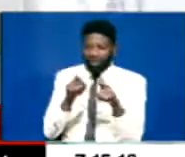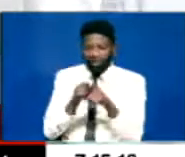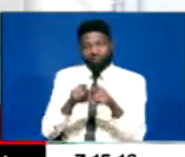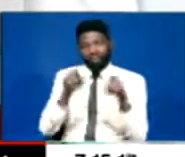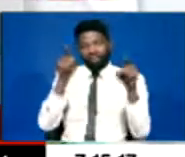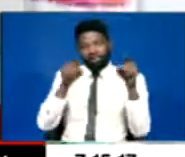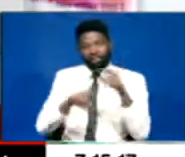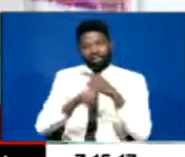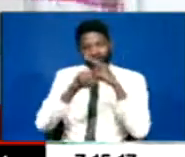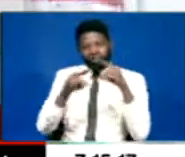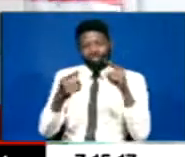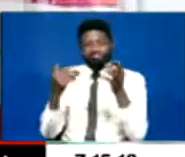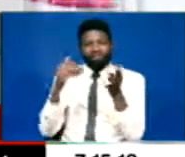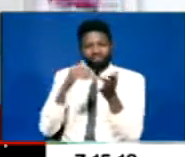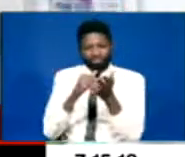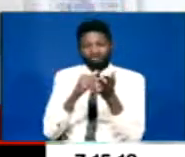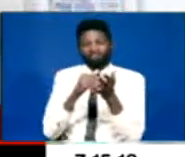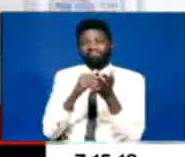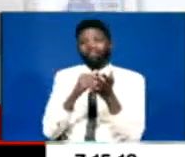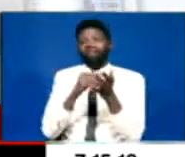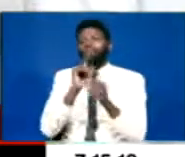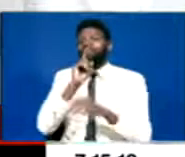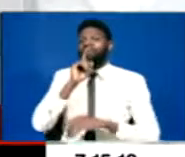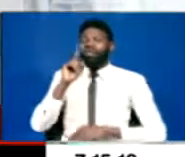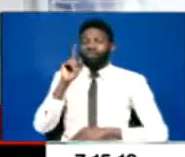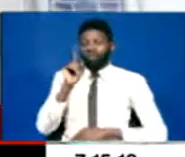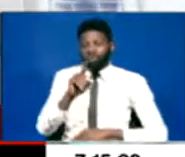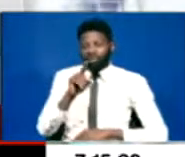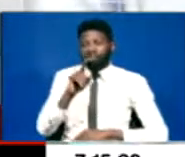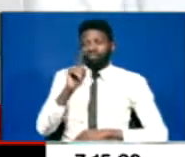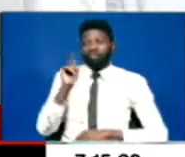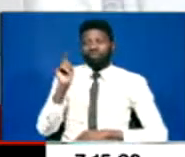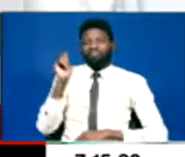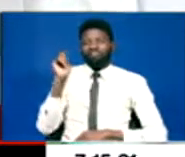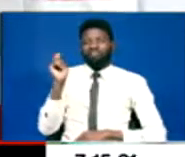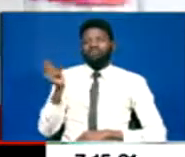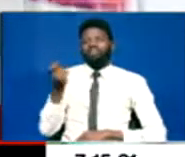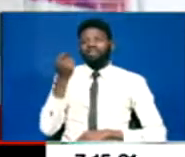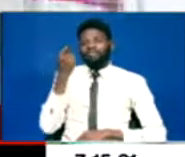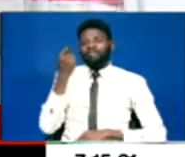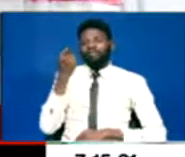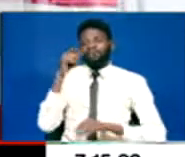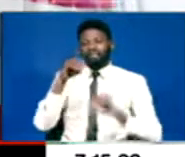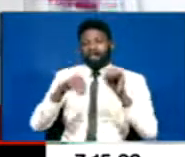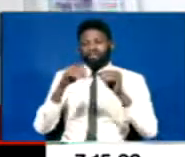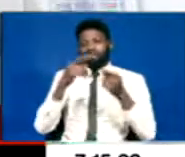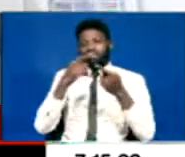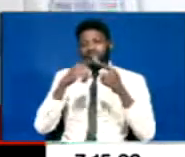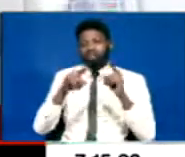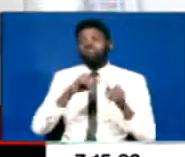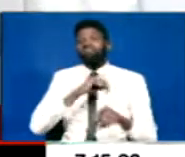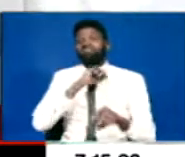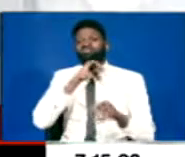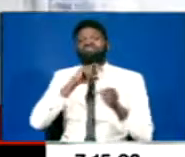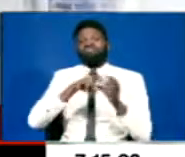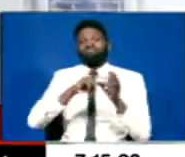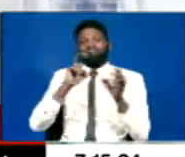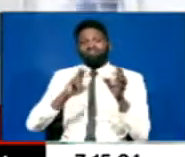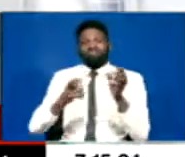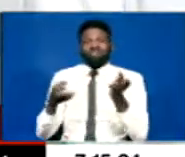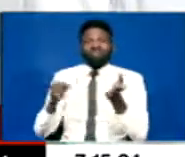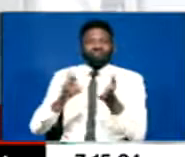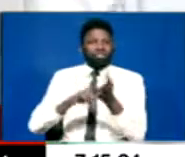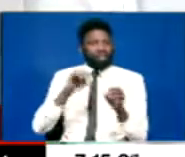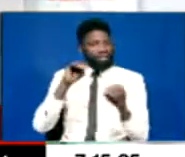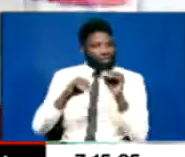for the presidency ordered. But on 10th October, Odinga announced his withdrawal from the repeat election. Kenyatta won again